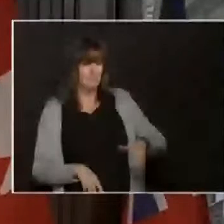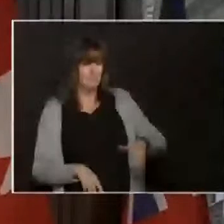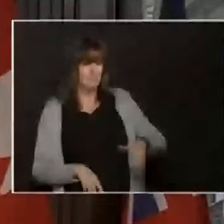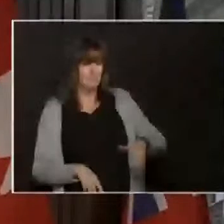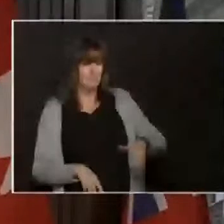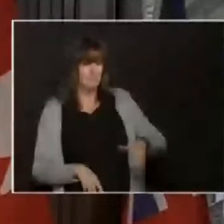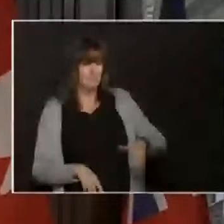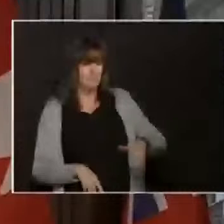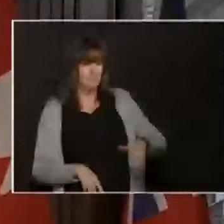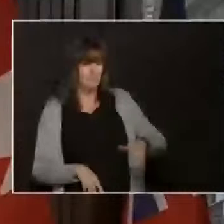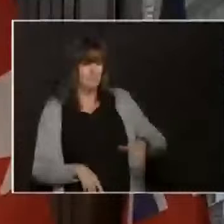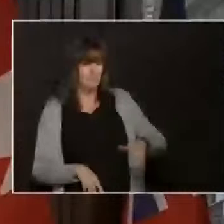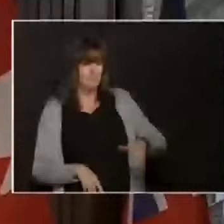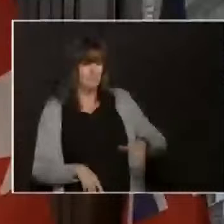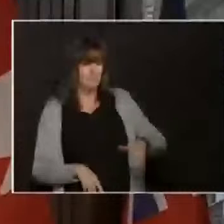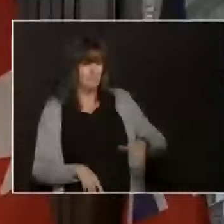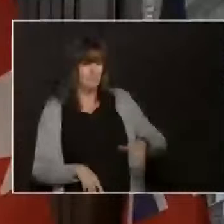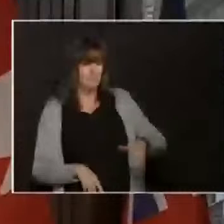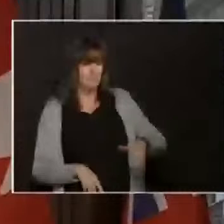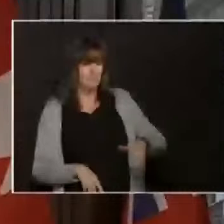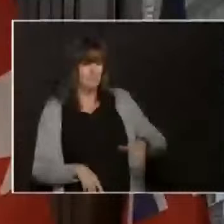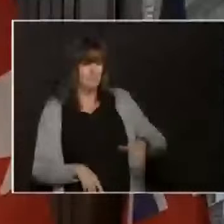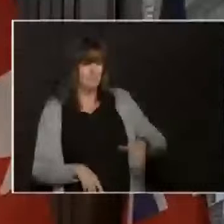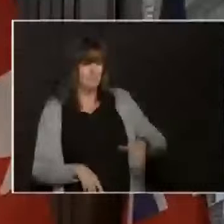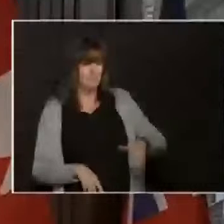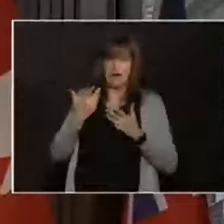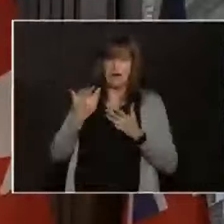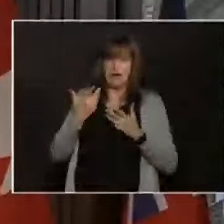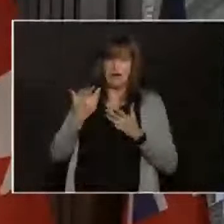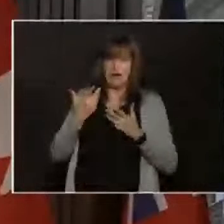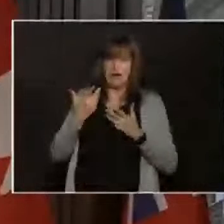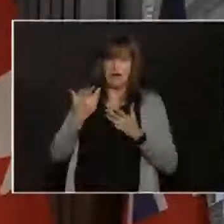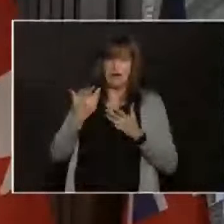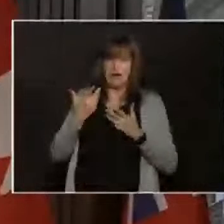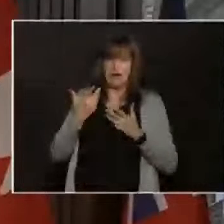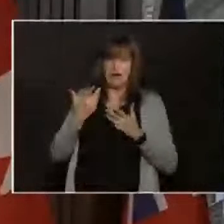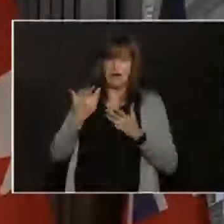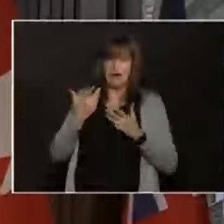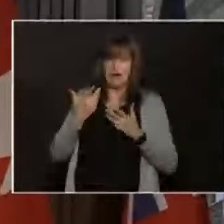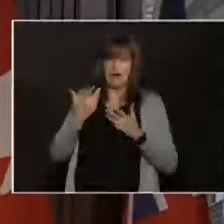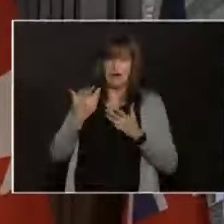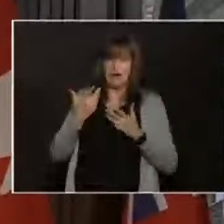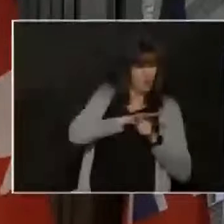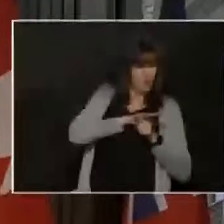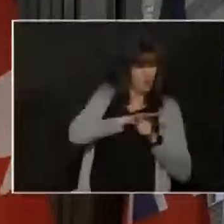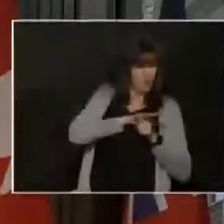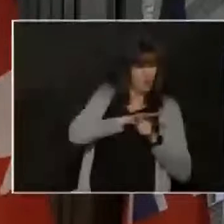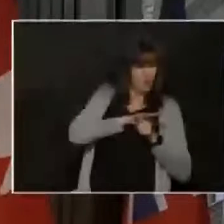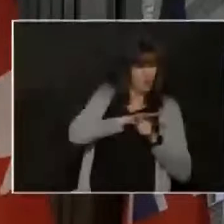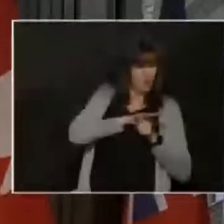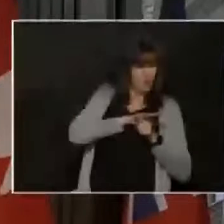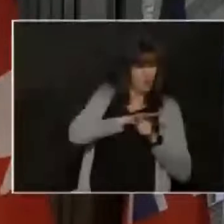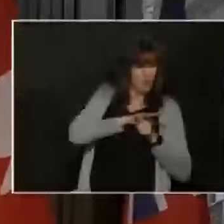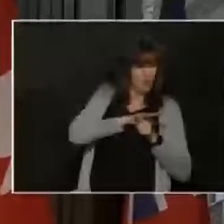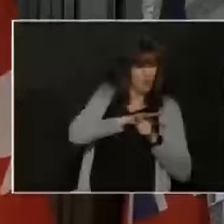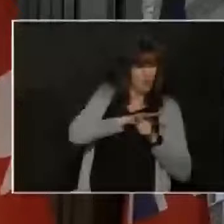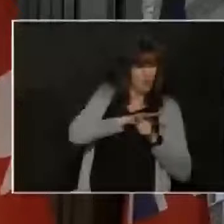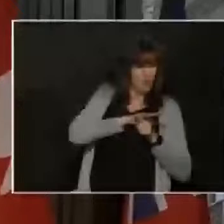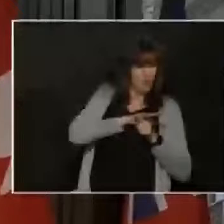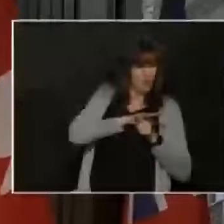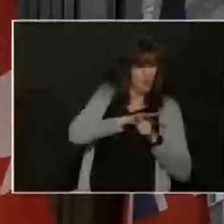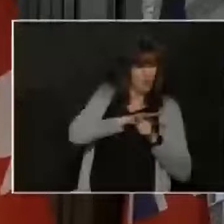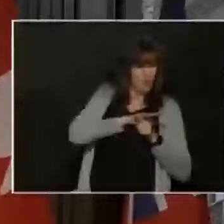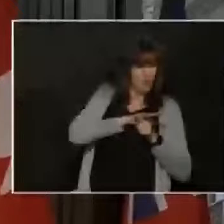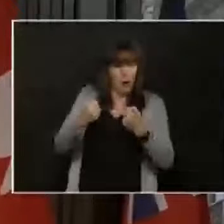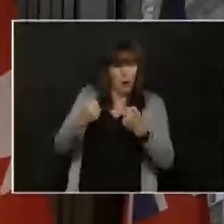attack, who've been in a motor vehicle accident, who have COVID-19, or any other cause. This also means